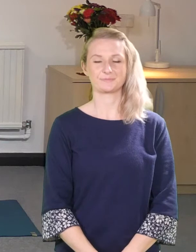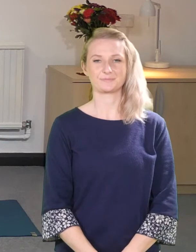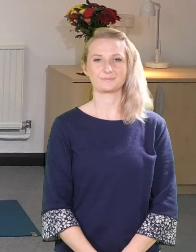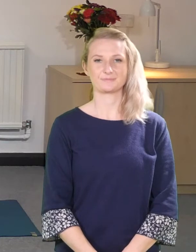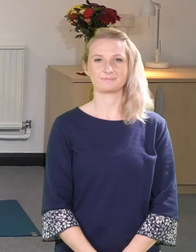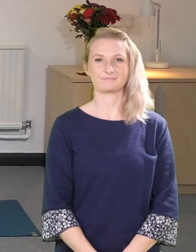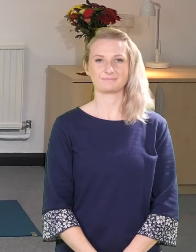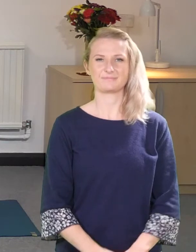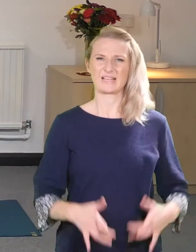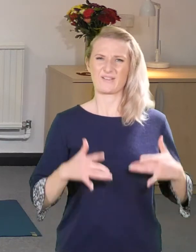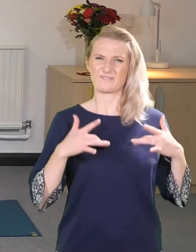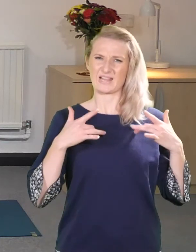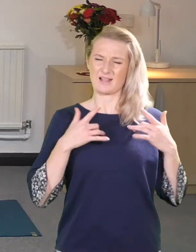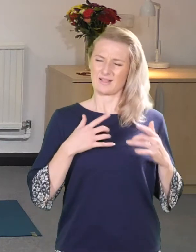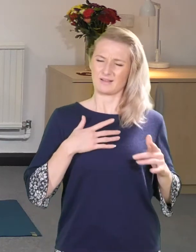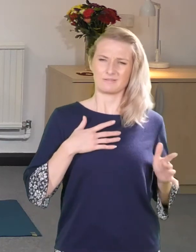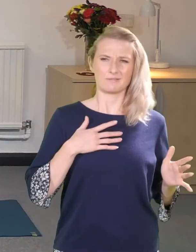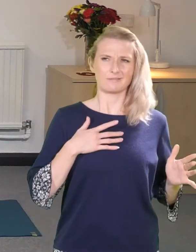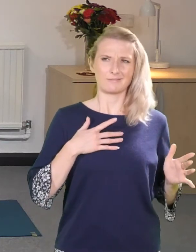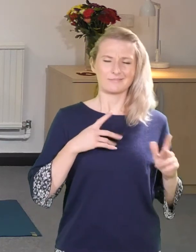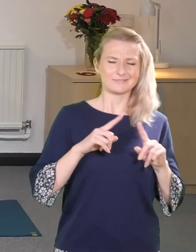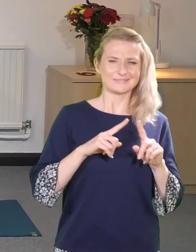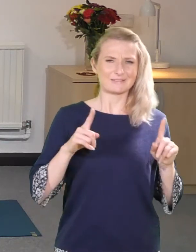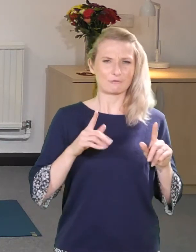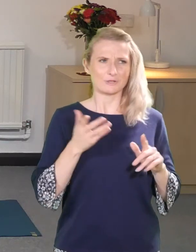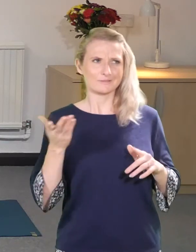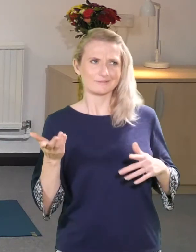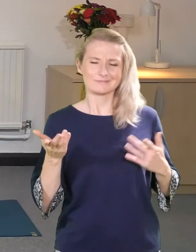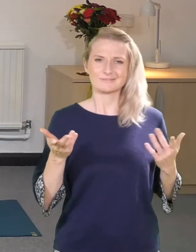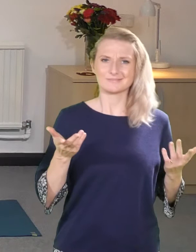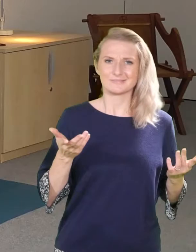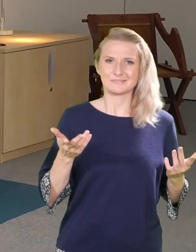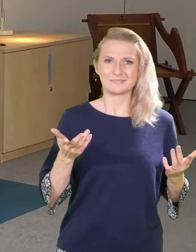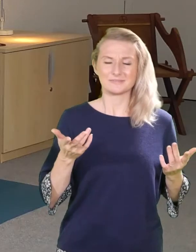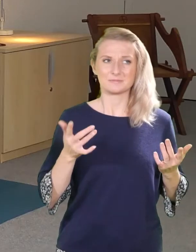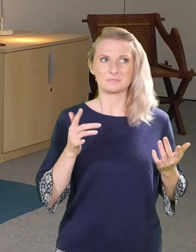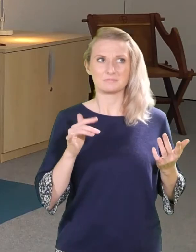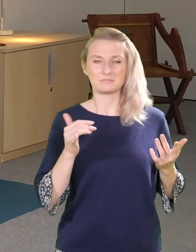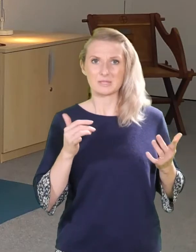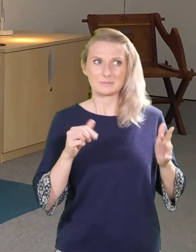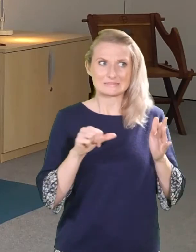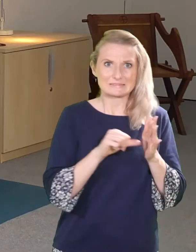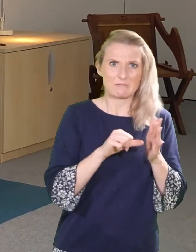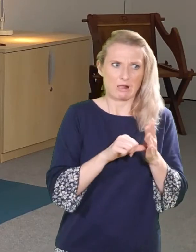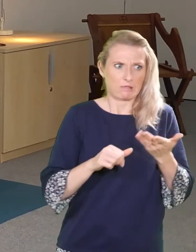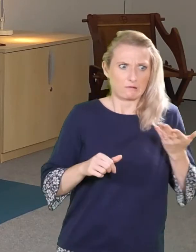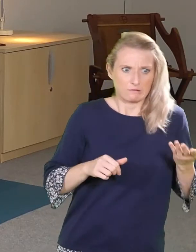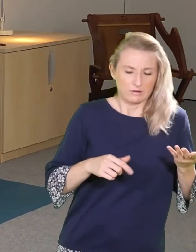Noticing how this balance feels on this side. Is it more difficult? Is it